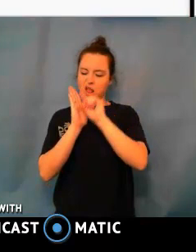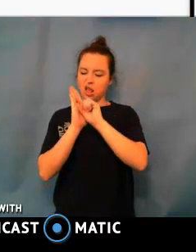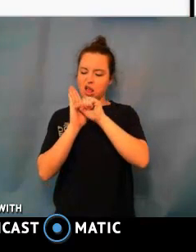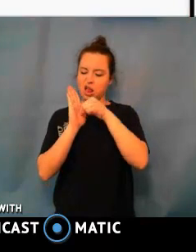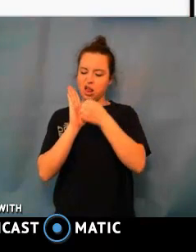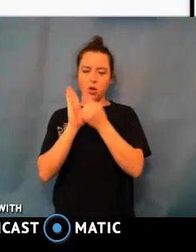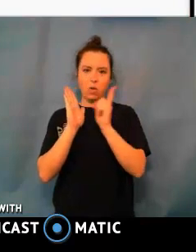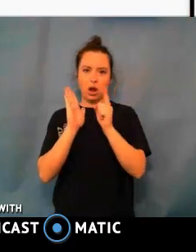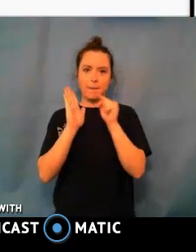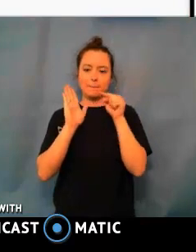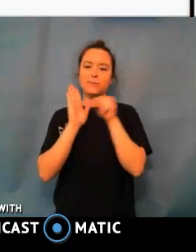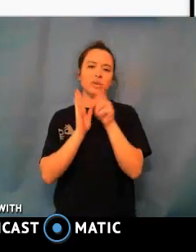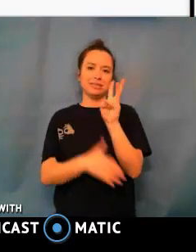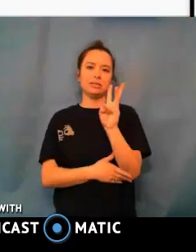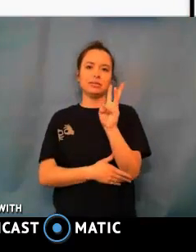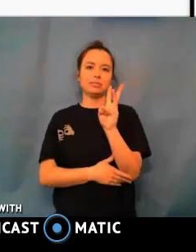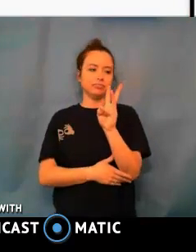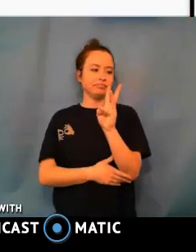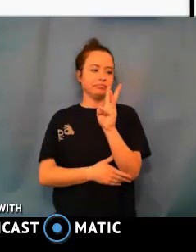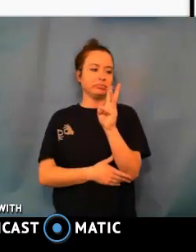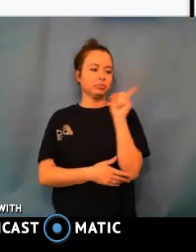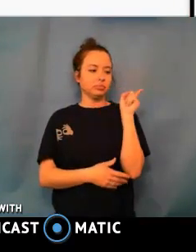Good, it's going to be at the 6.